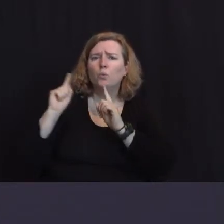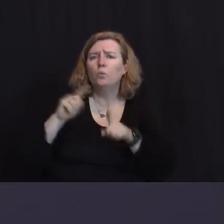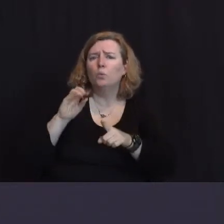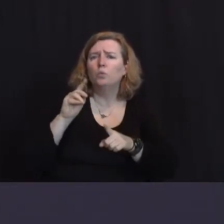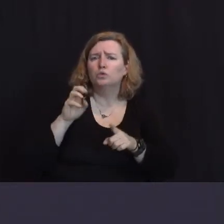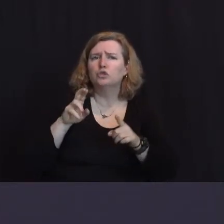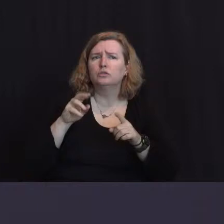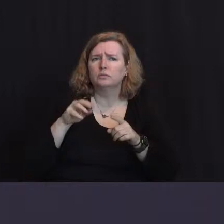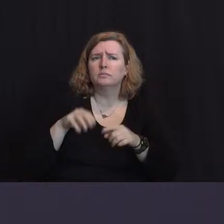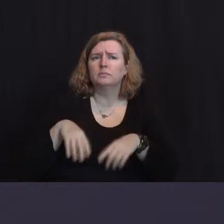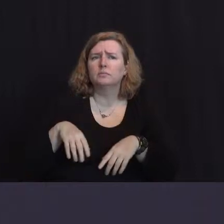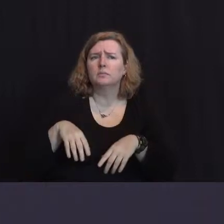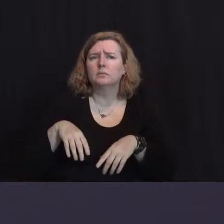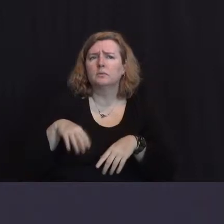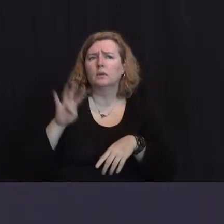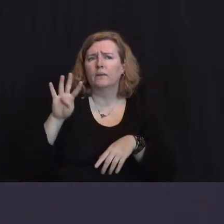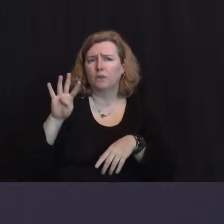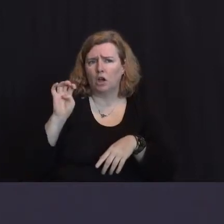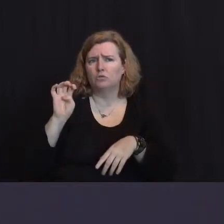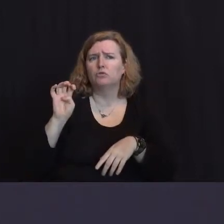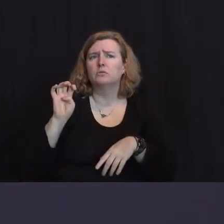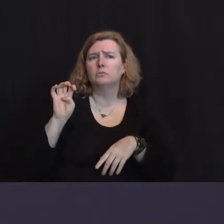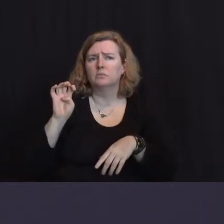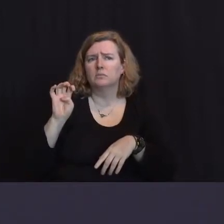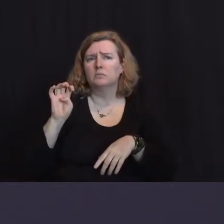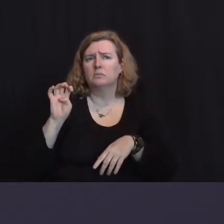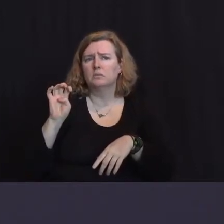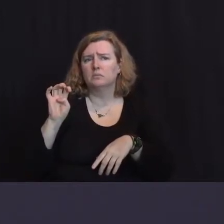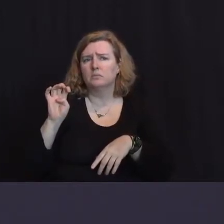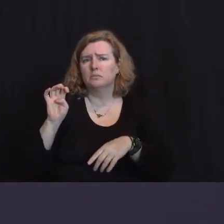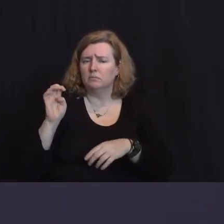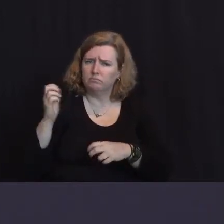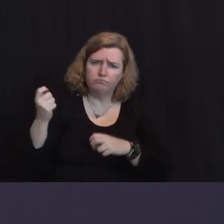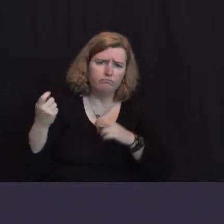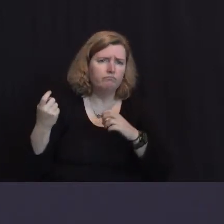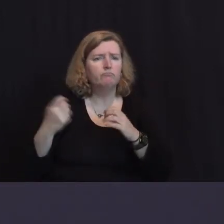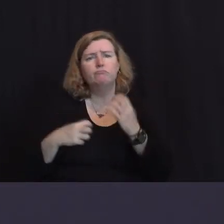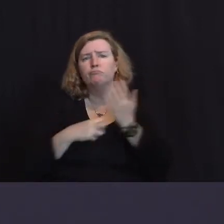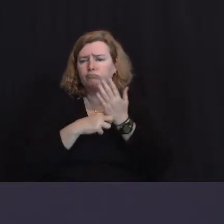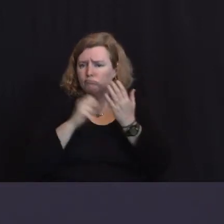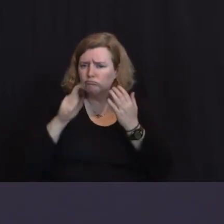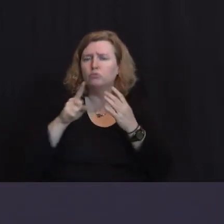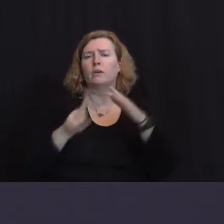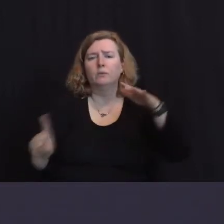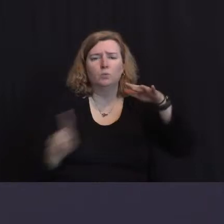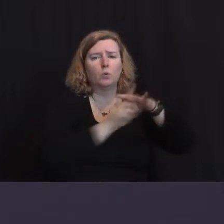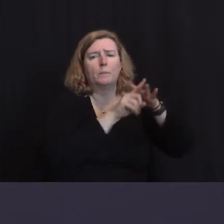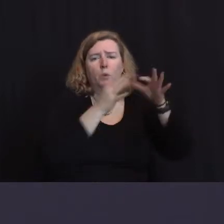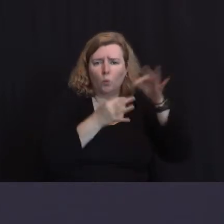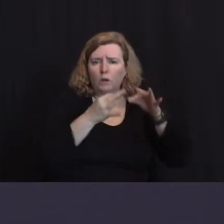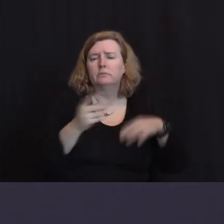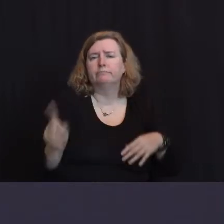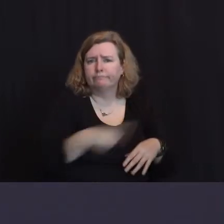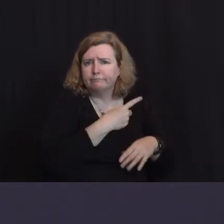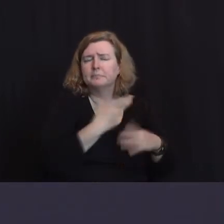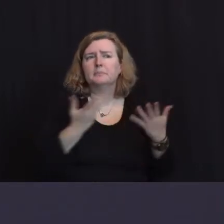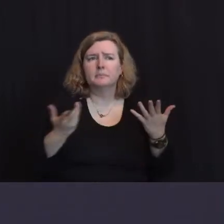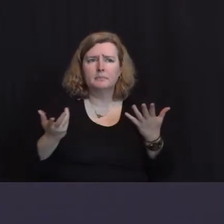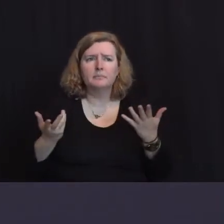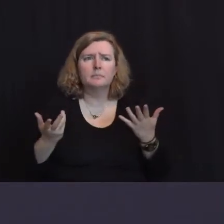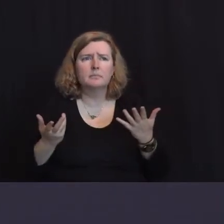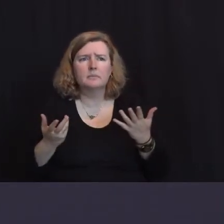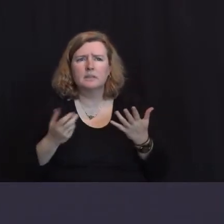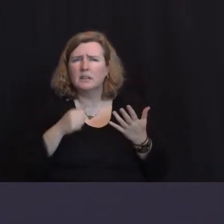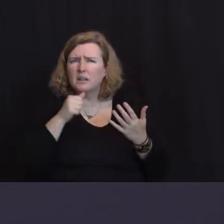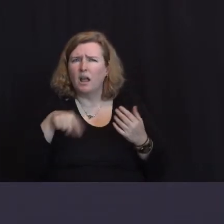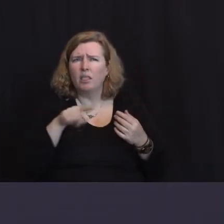would exclude the outdoor mask, and about 3,600 fall into that. But I could circle back with you and get you that number, but to give you